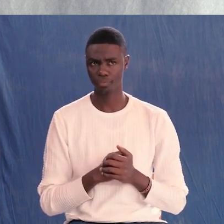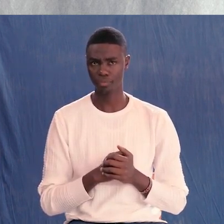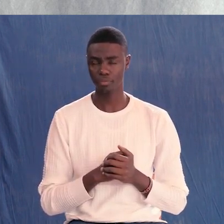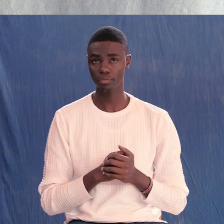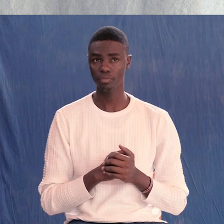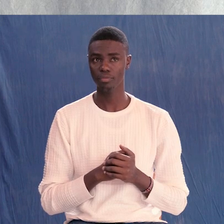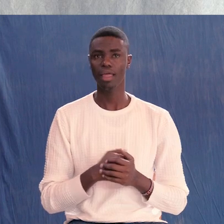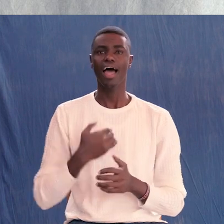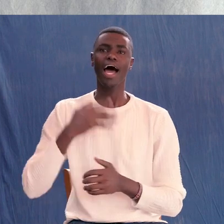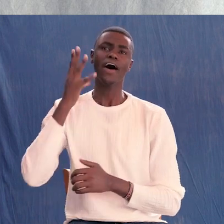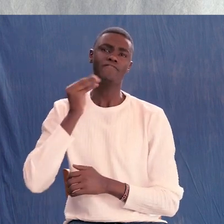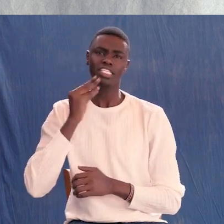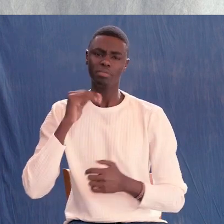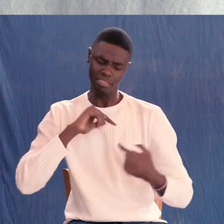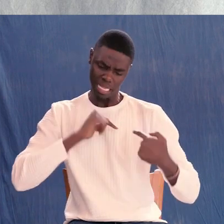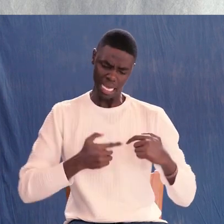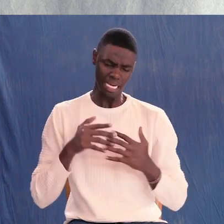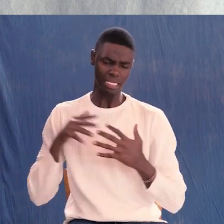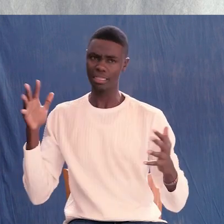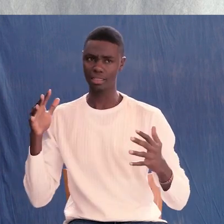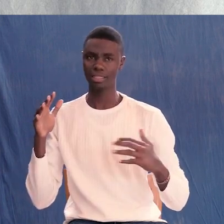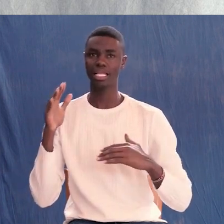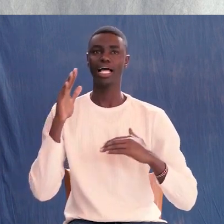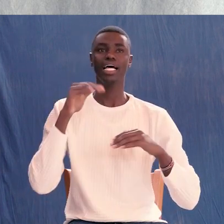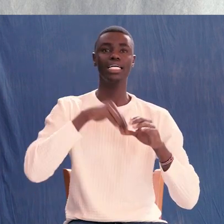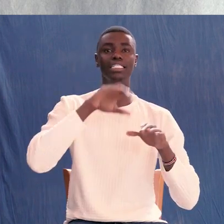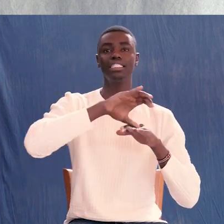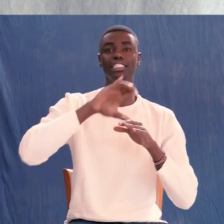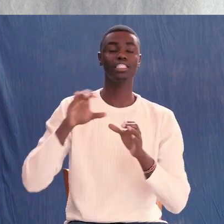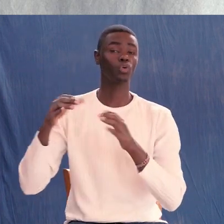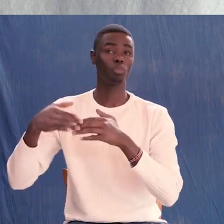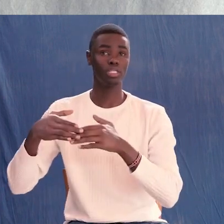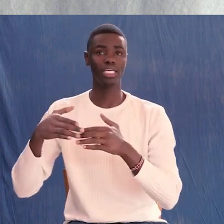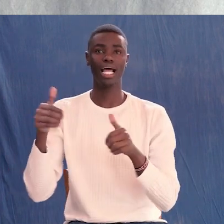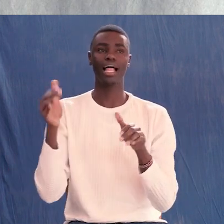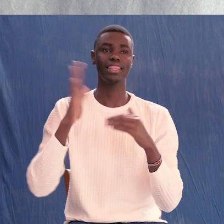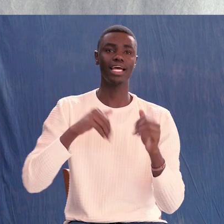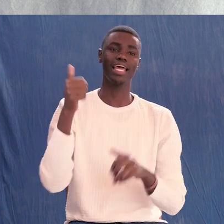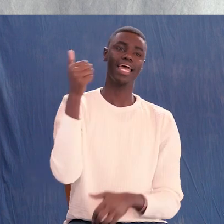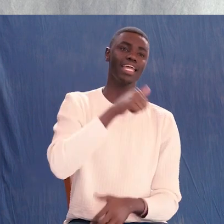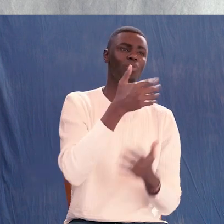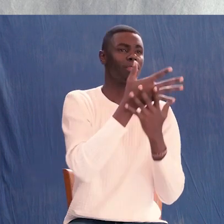I've experienced more hurt in church community than anywhere else.